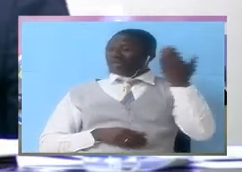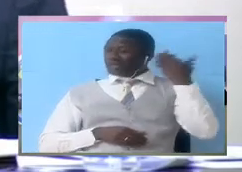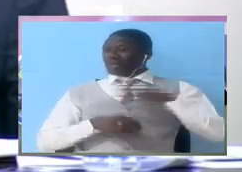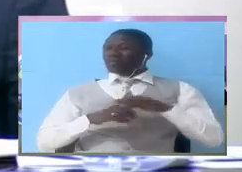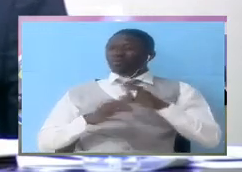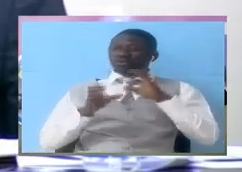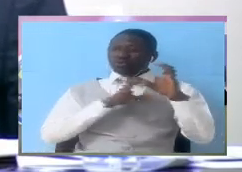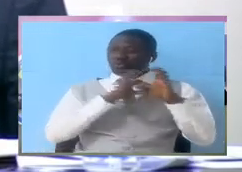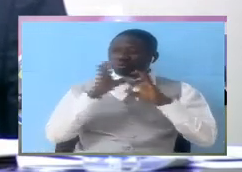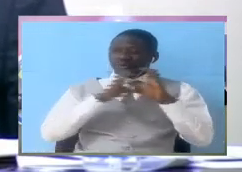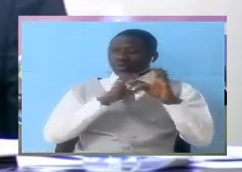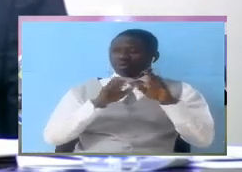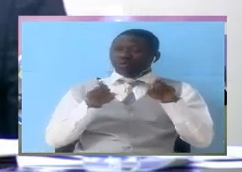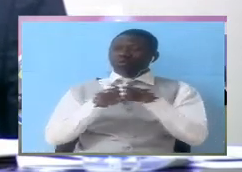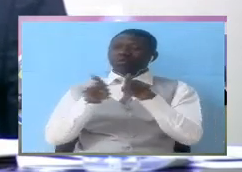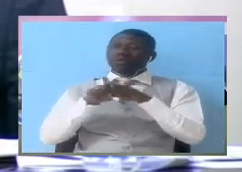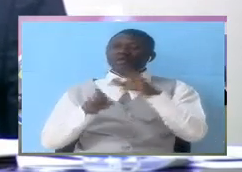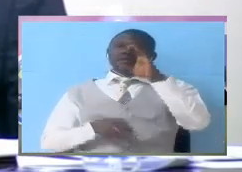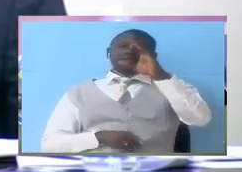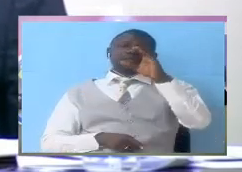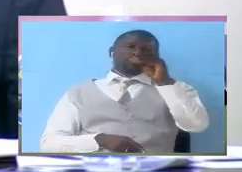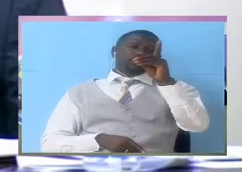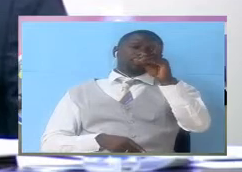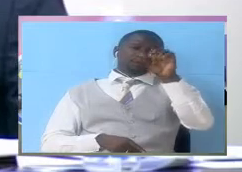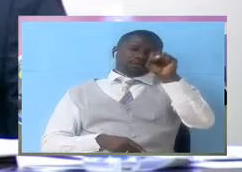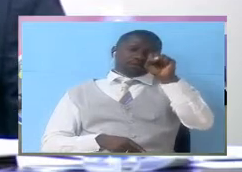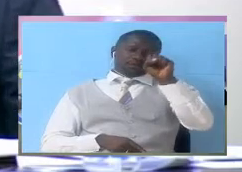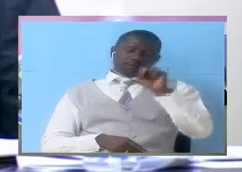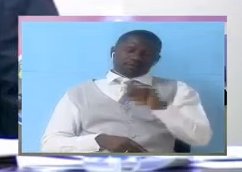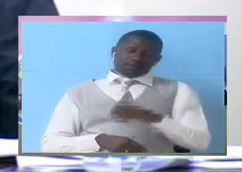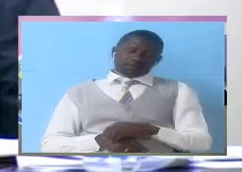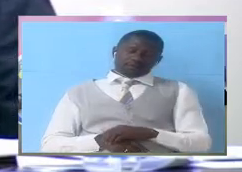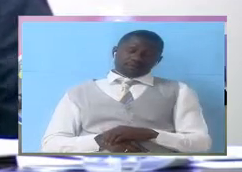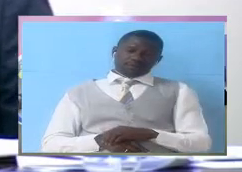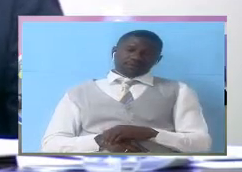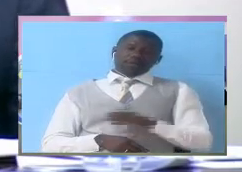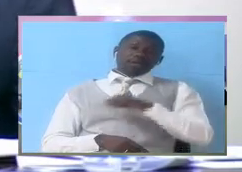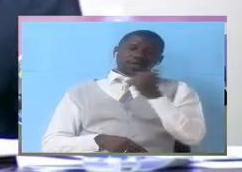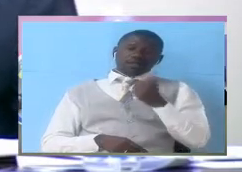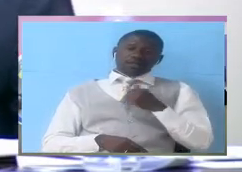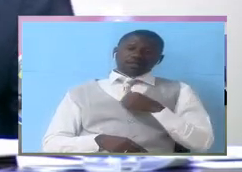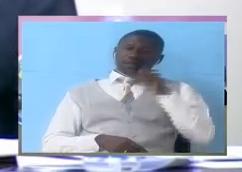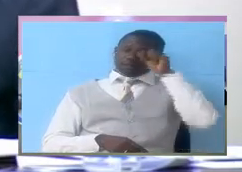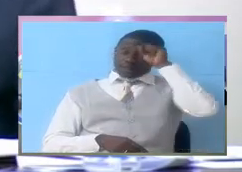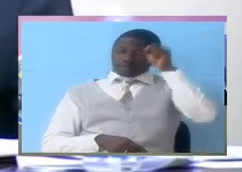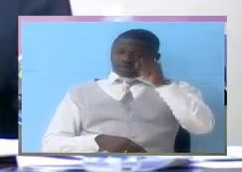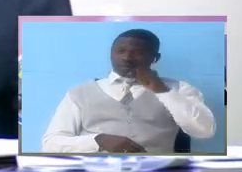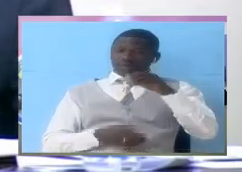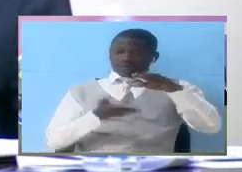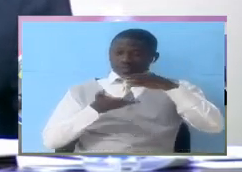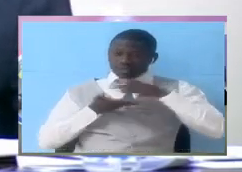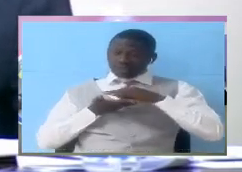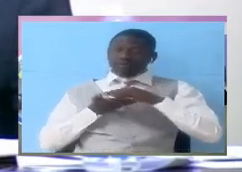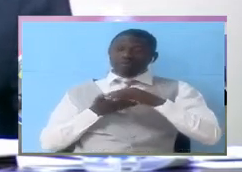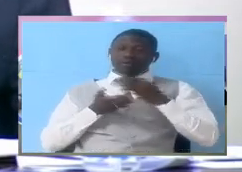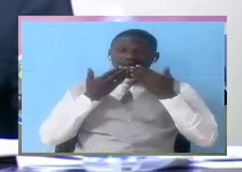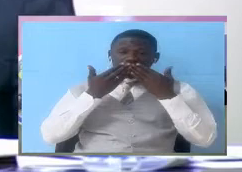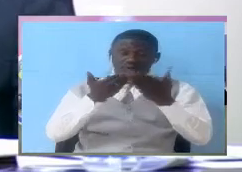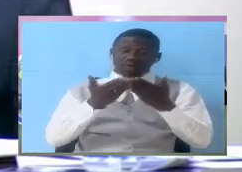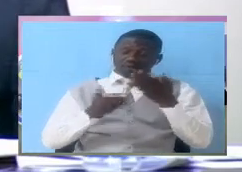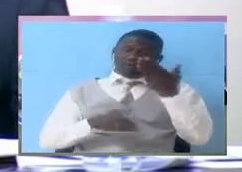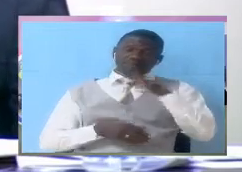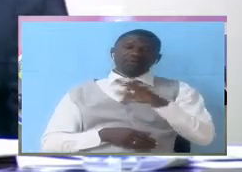ne president bi mu ngi don joko ak CDS bi. And he was getting information from him. Te mu ngi don joté xibar ci